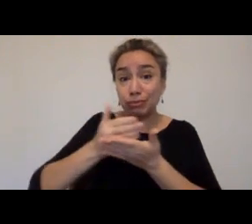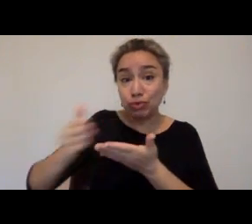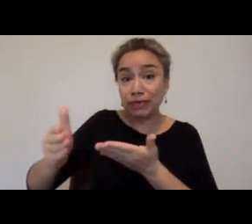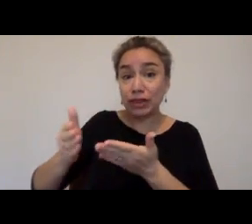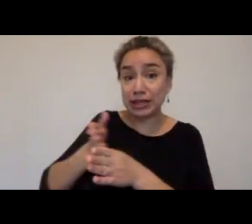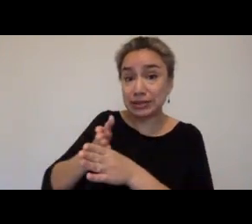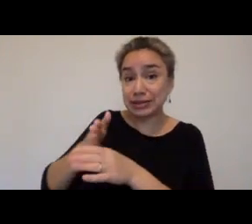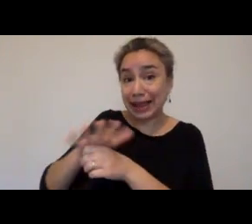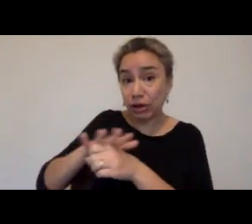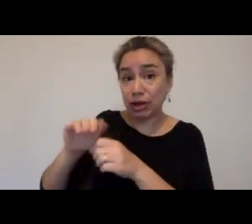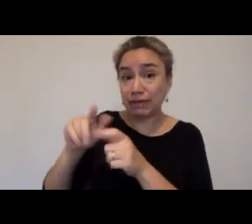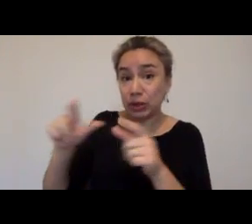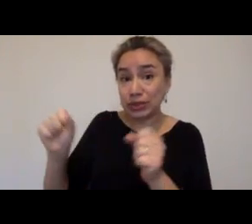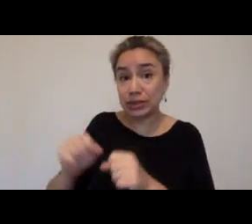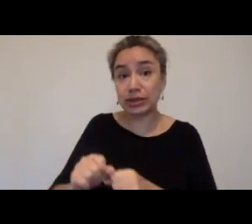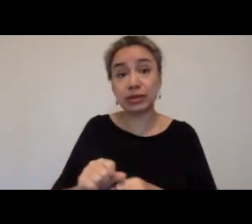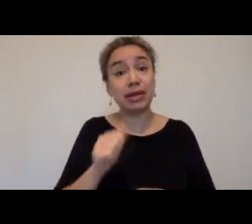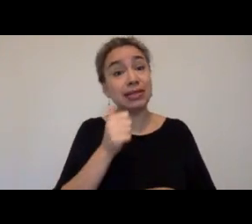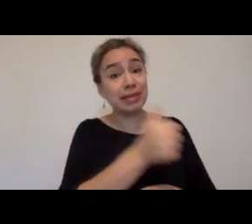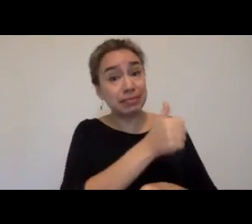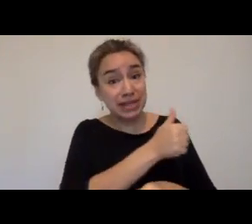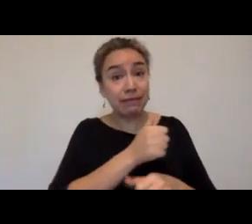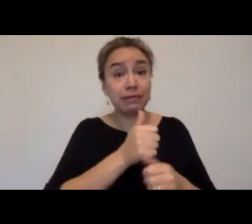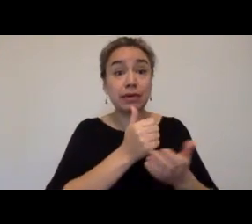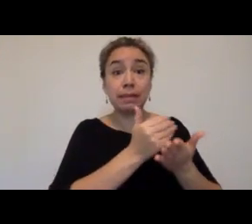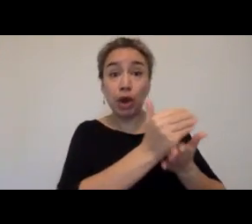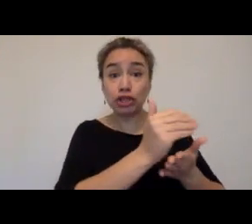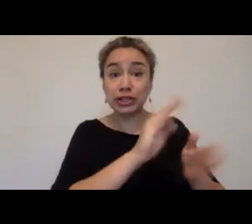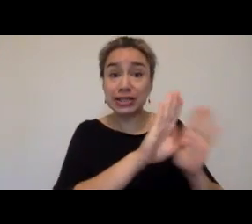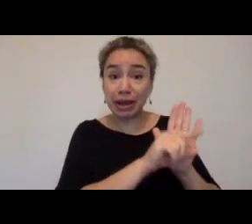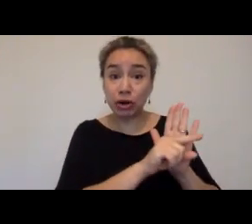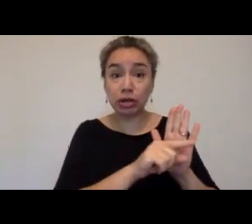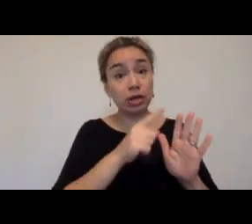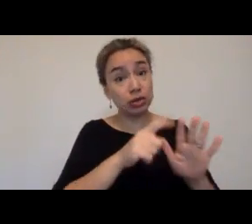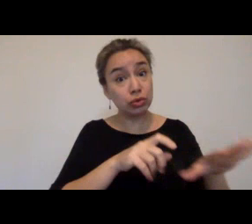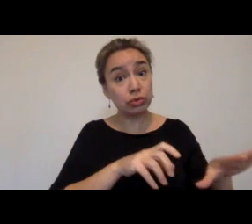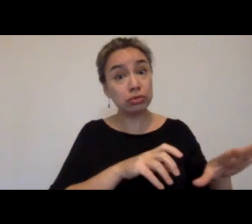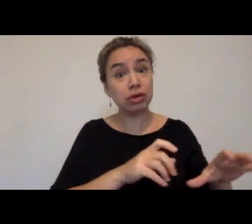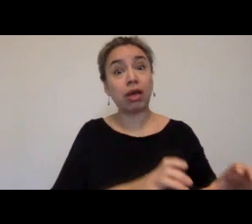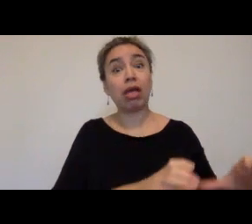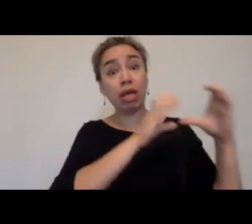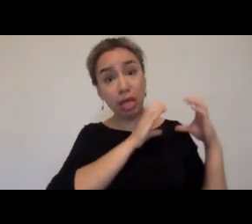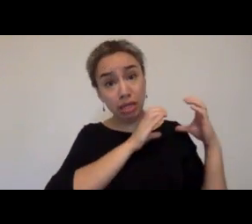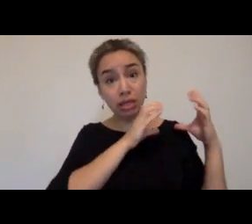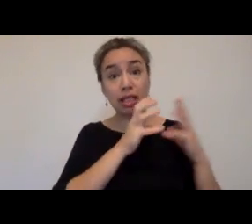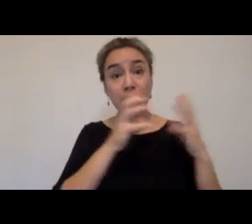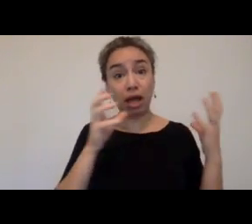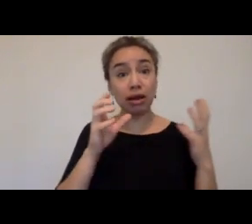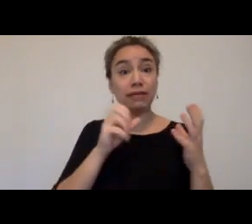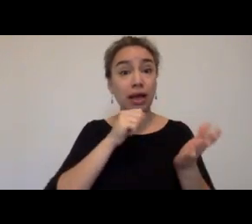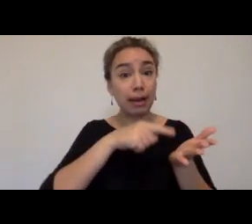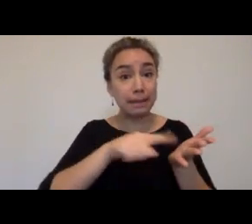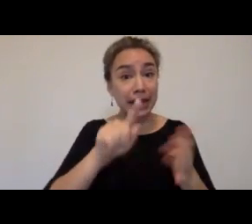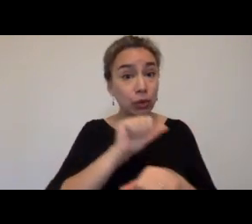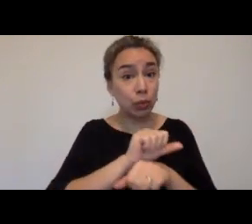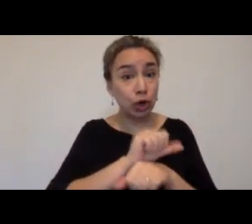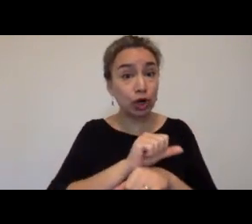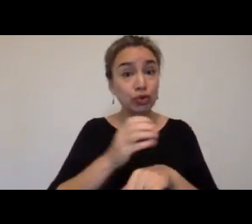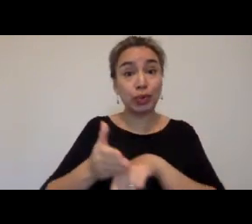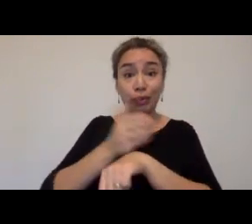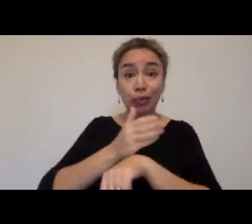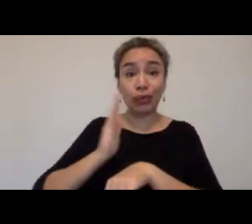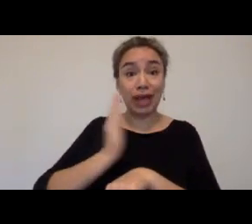or marginalized backgrounds to suddenly do a lot of uncompensated work to make our courses and curricula better, right?